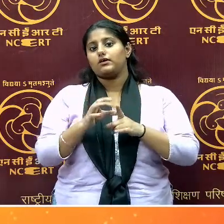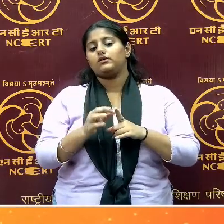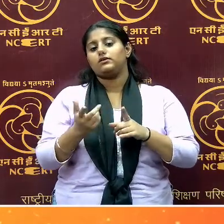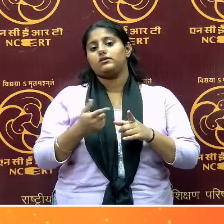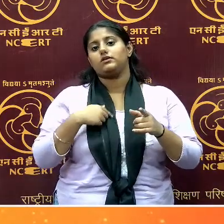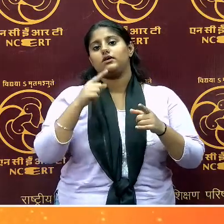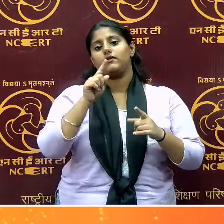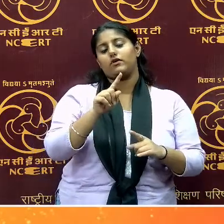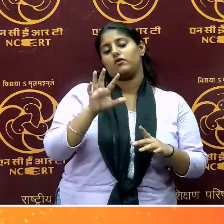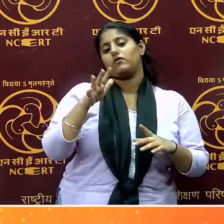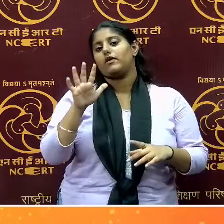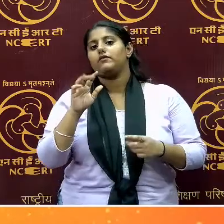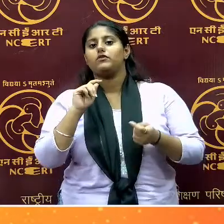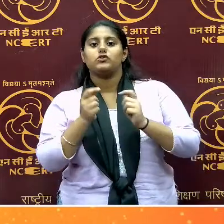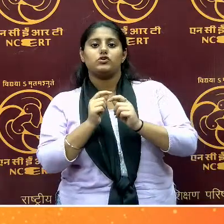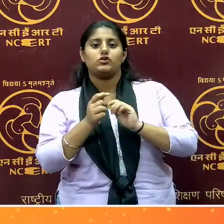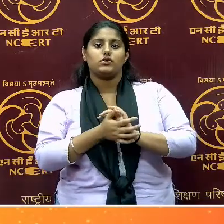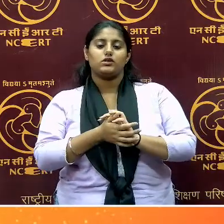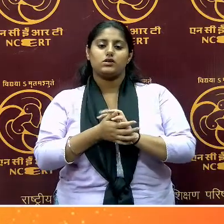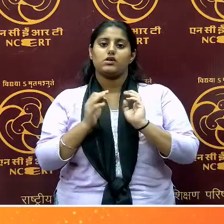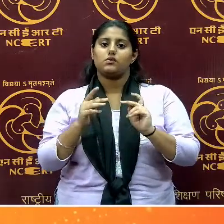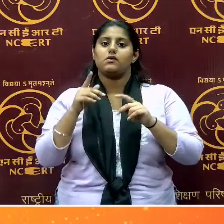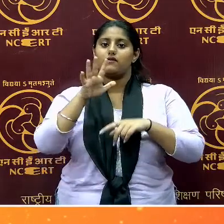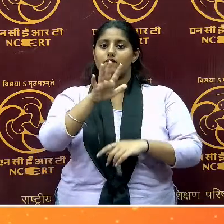5. Okay. Yes. That gives me